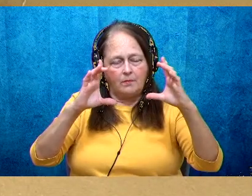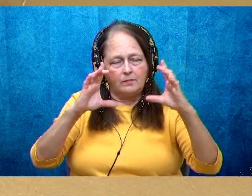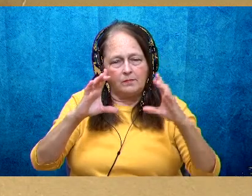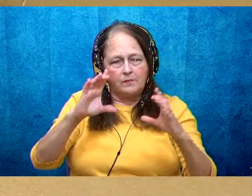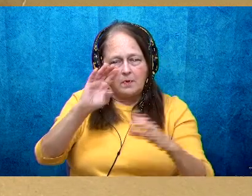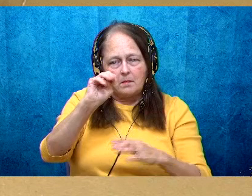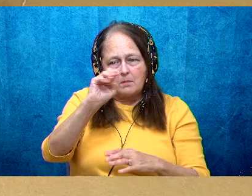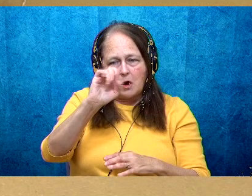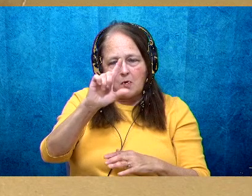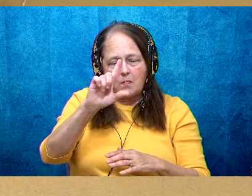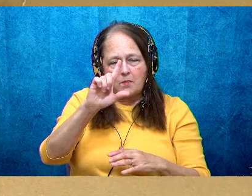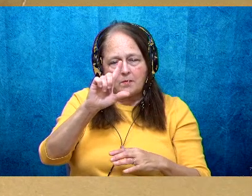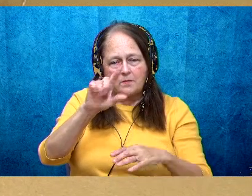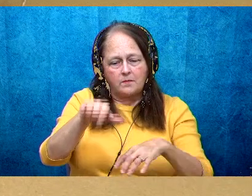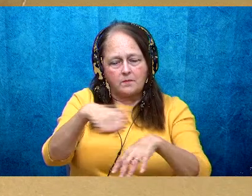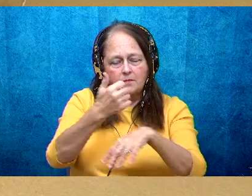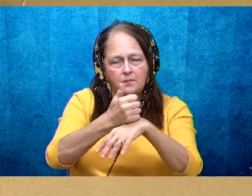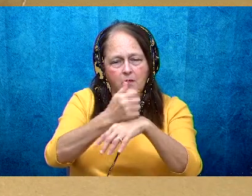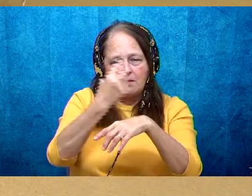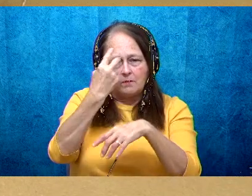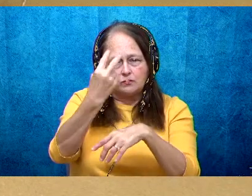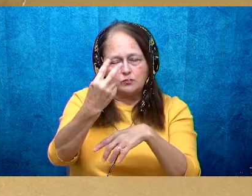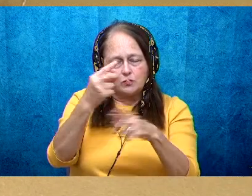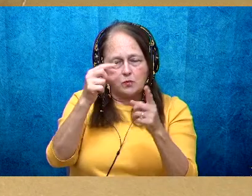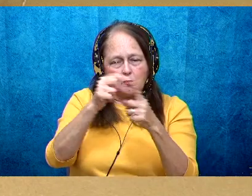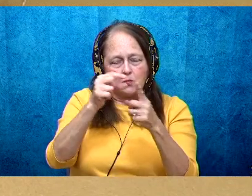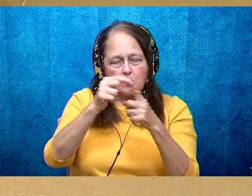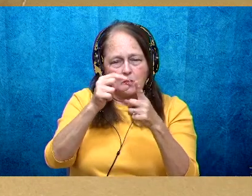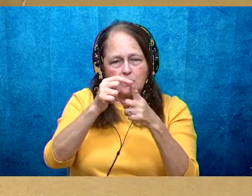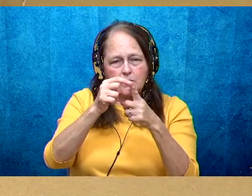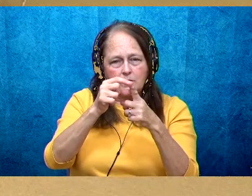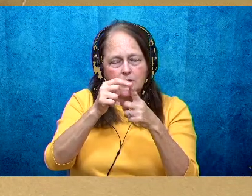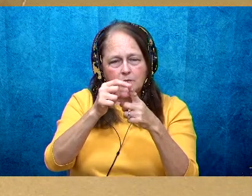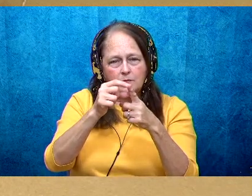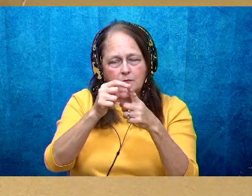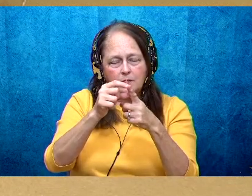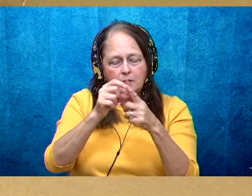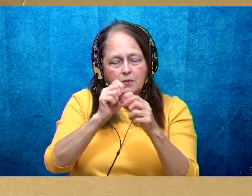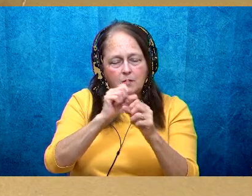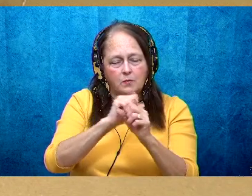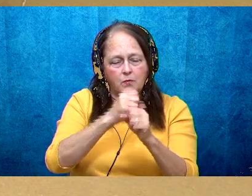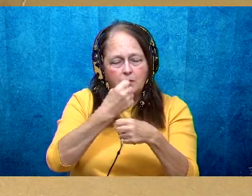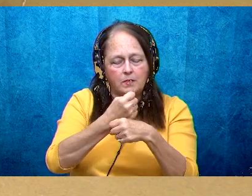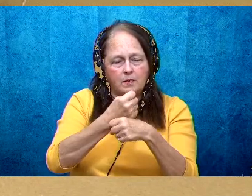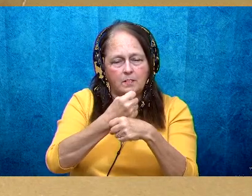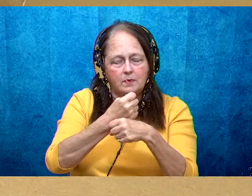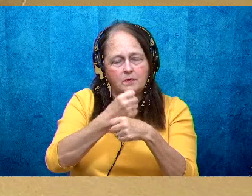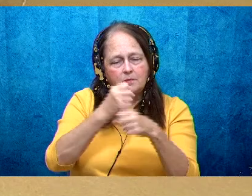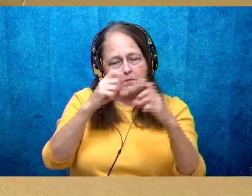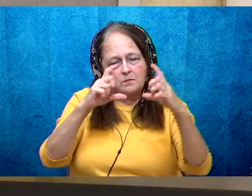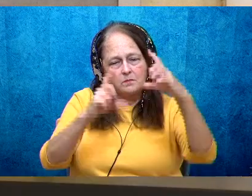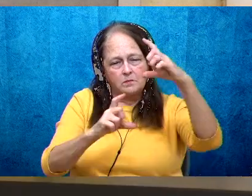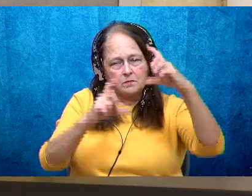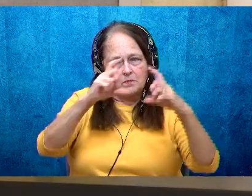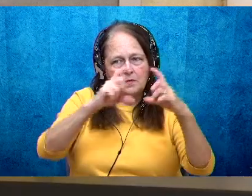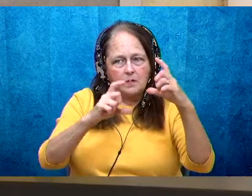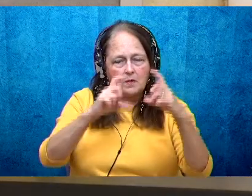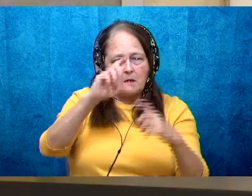about what the standard is, and the first 2 words of the standard talked about creating and manipulating models?